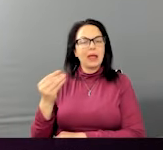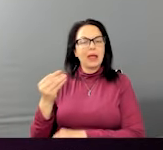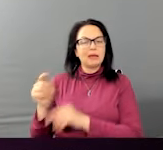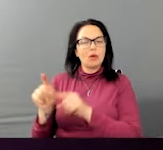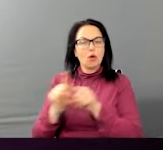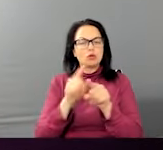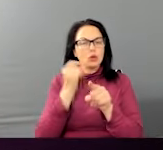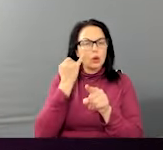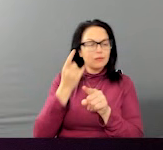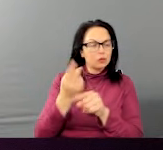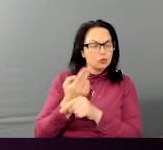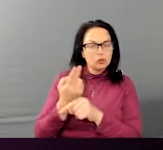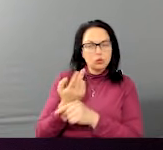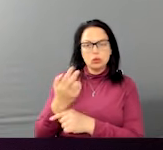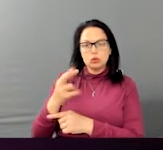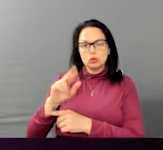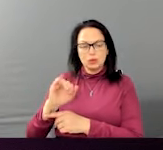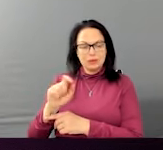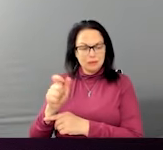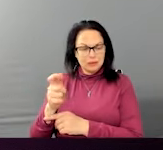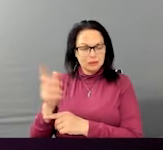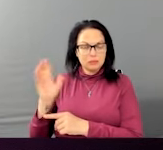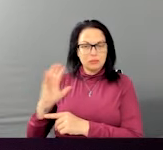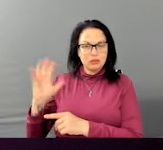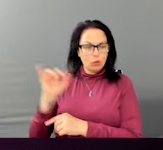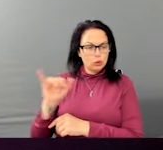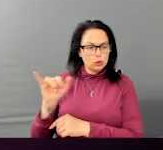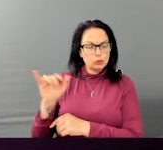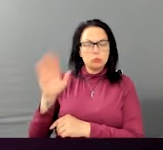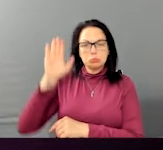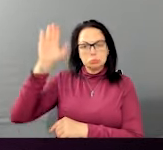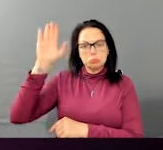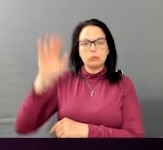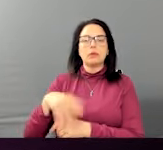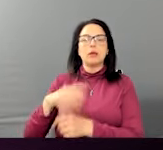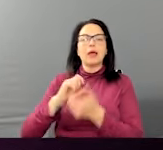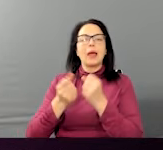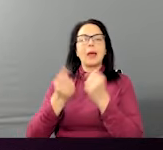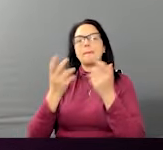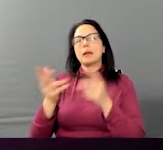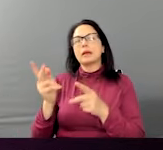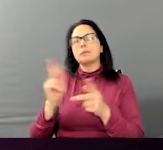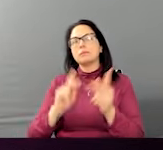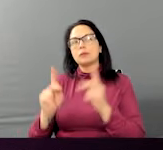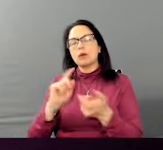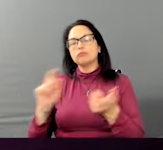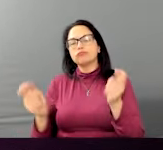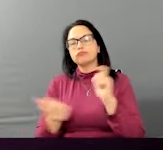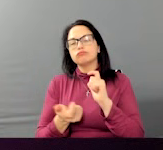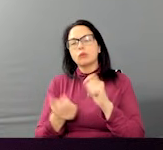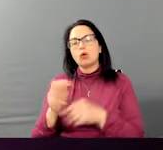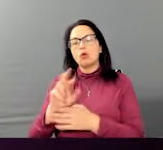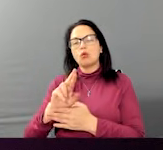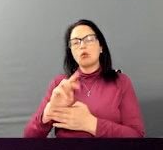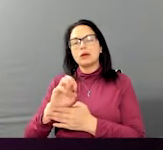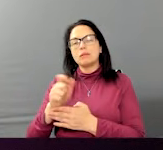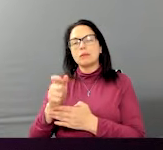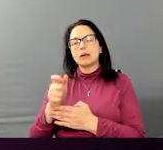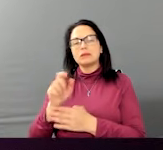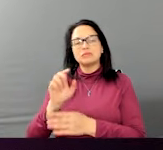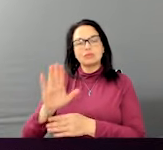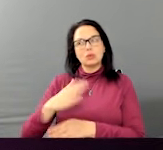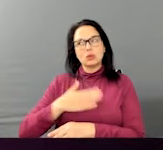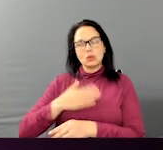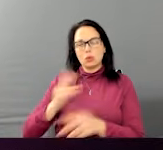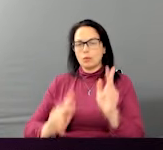used Remix. Yeah, that's more what I was expecting. All right, how many people have shipped Remix? All right, you're my